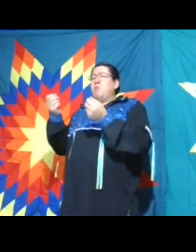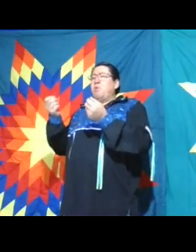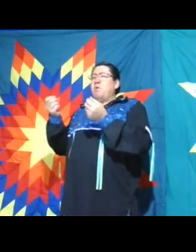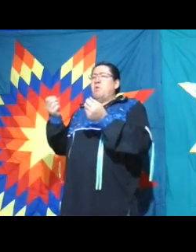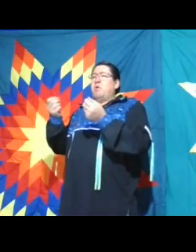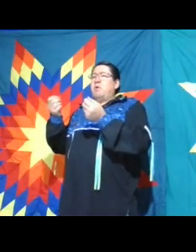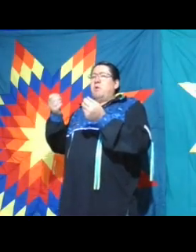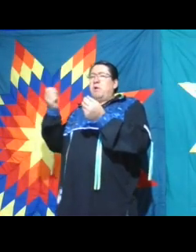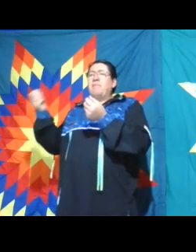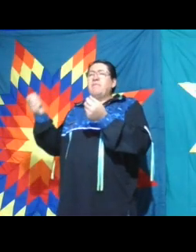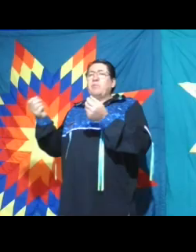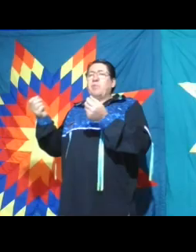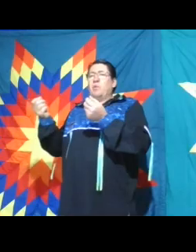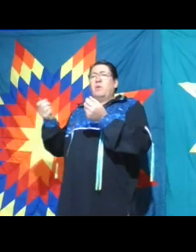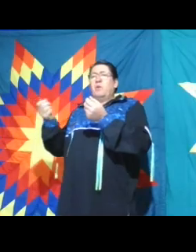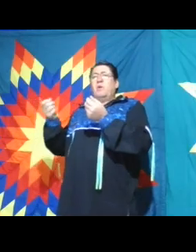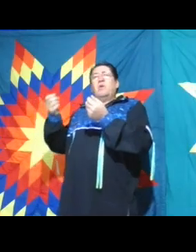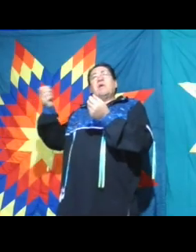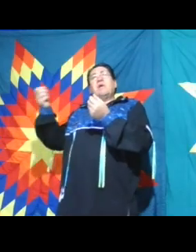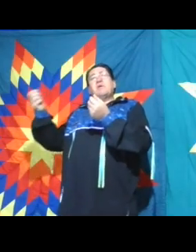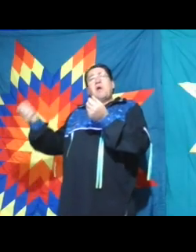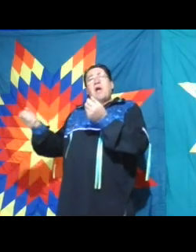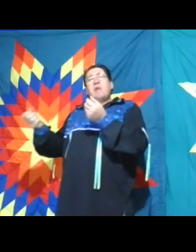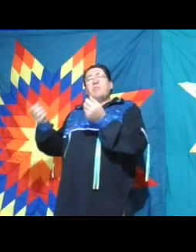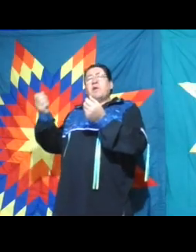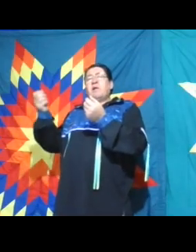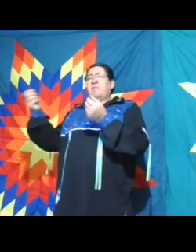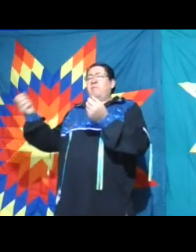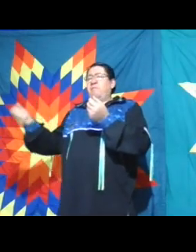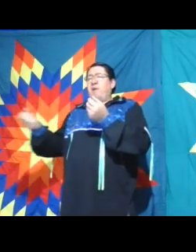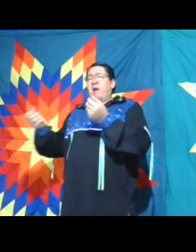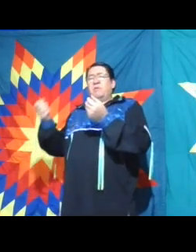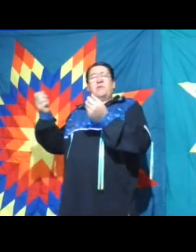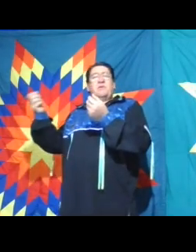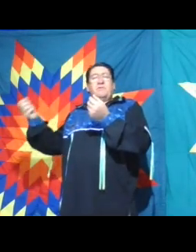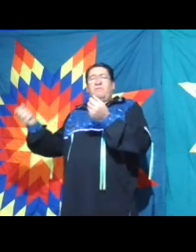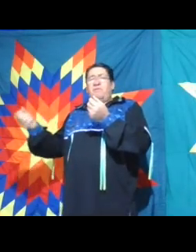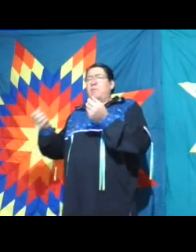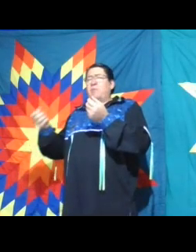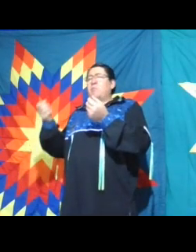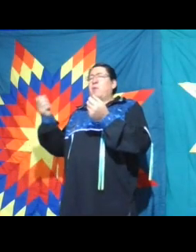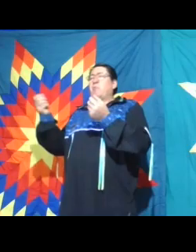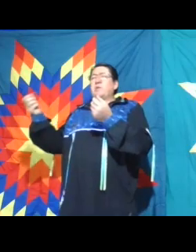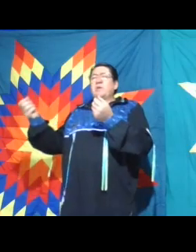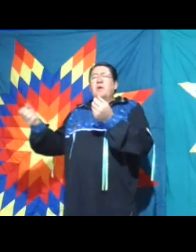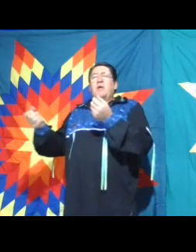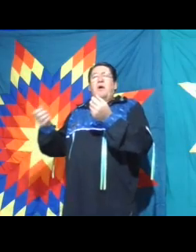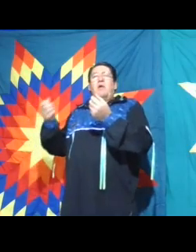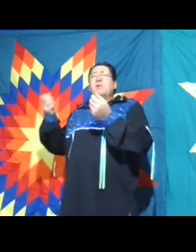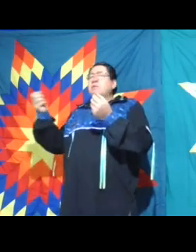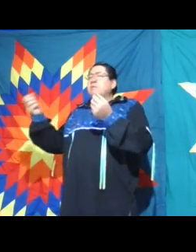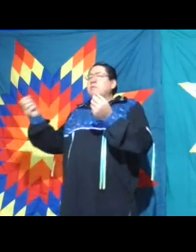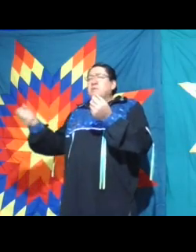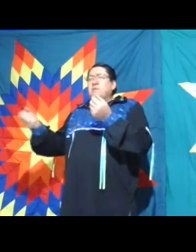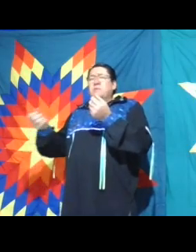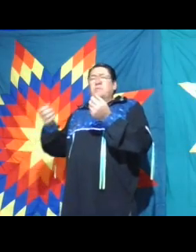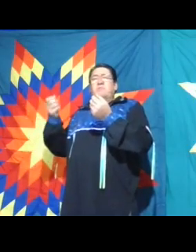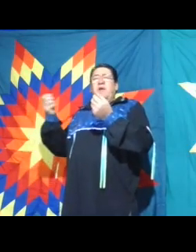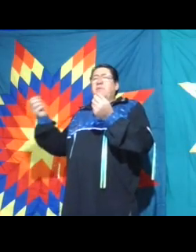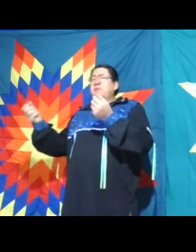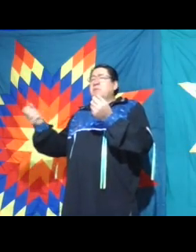interviewees more comfortable, we could try bringing elders, family members,